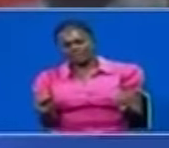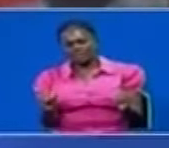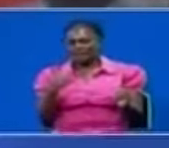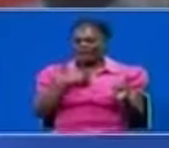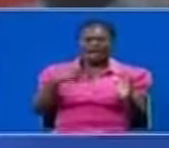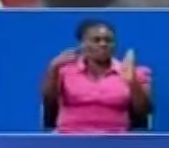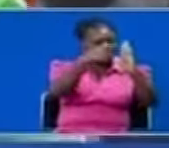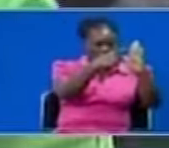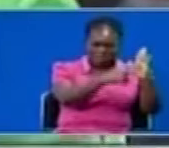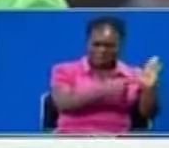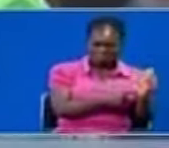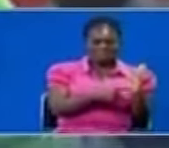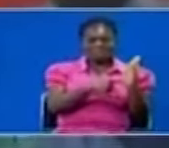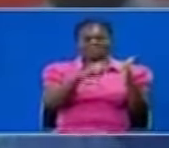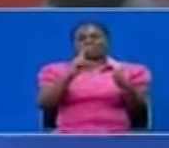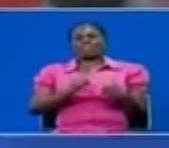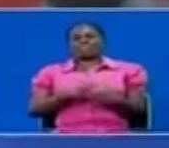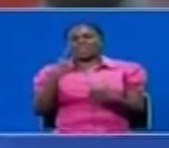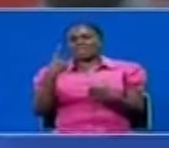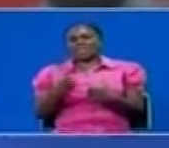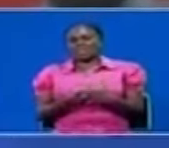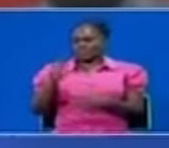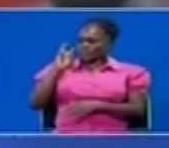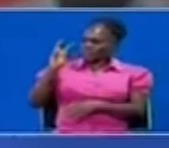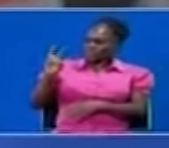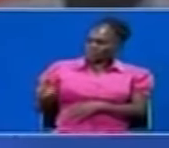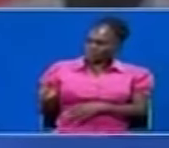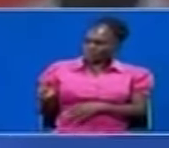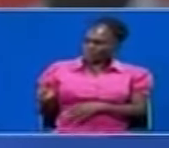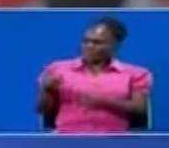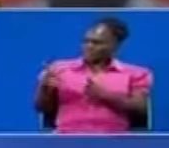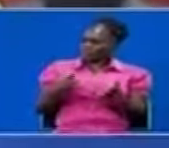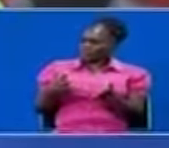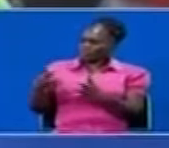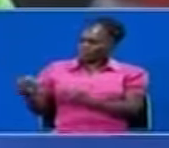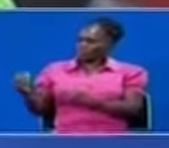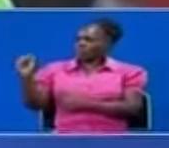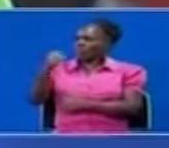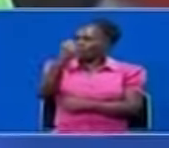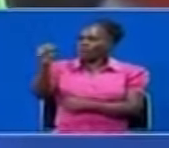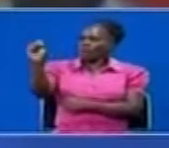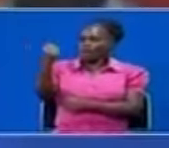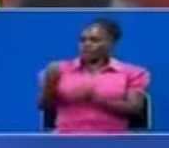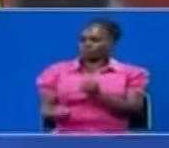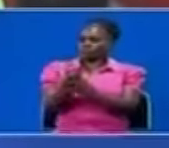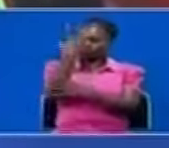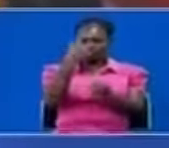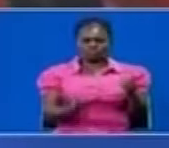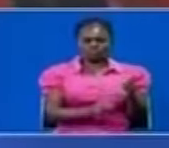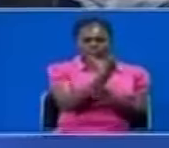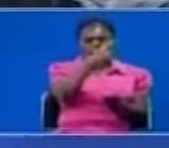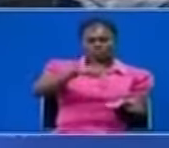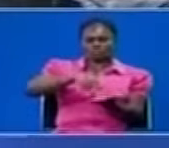tuko na nini, alafu sasa mnaona wanakimbia kila mahali kusindua miradi